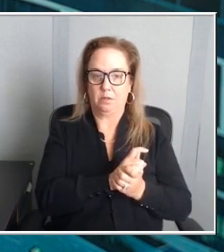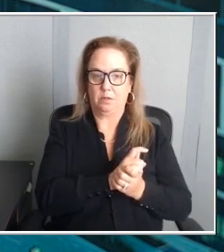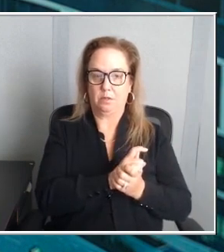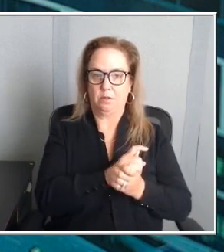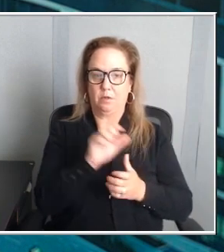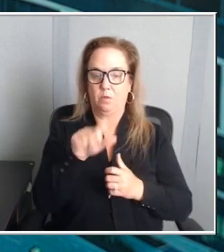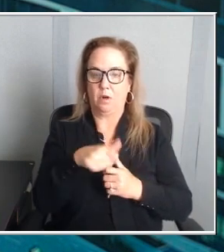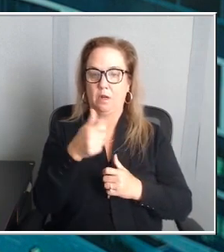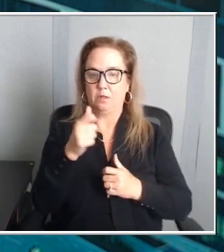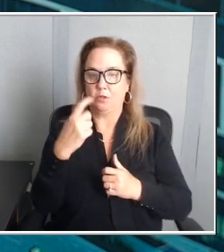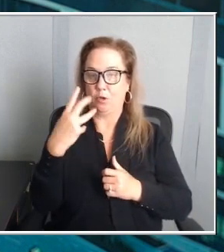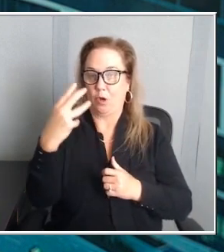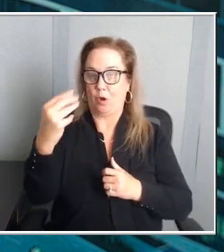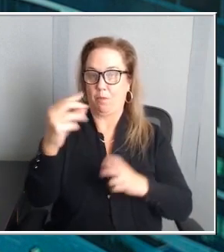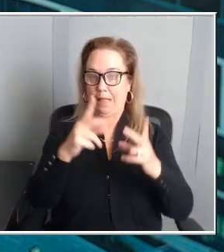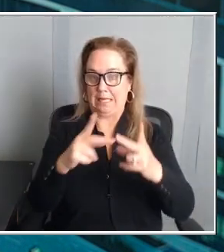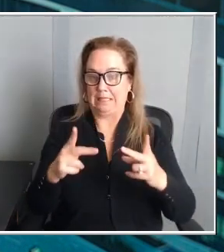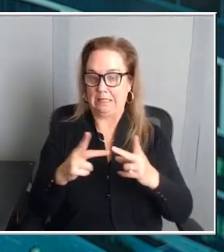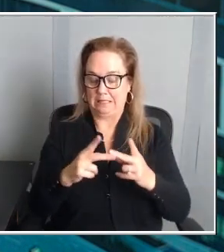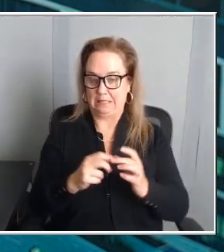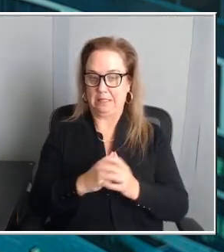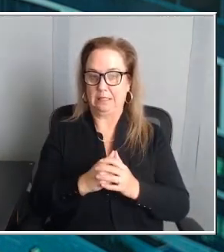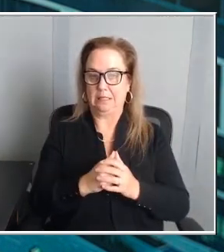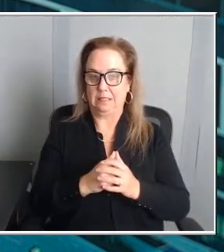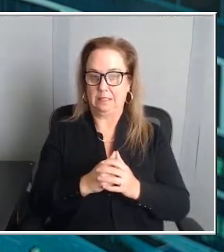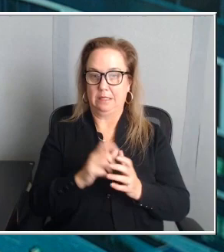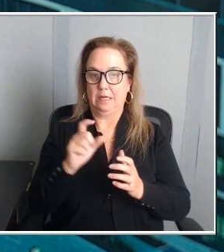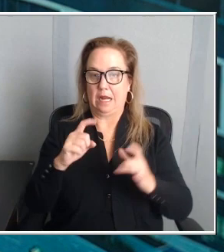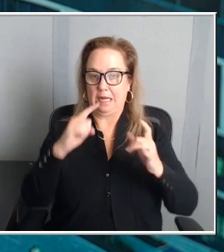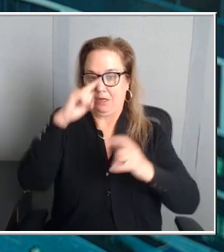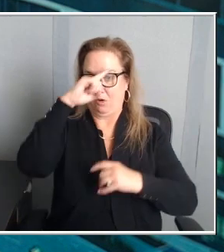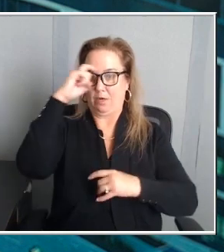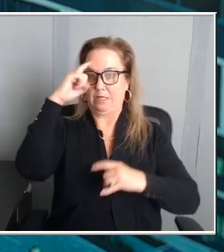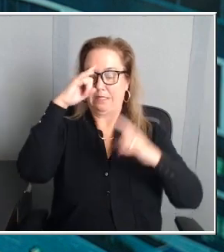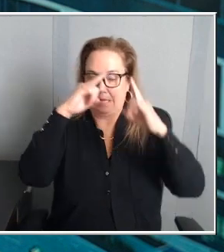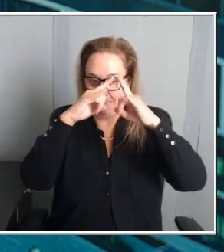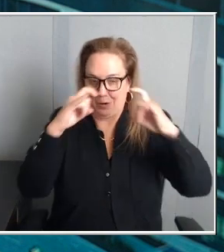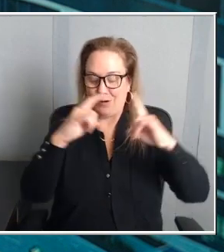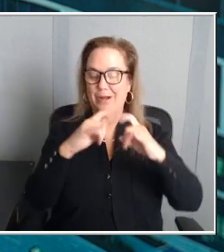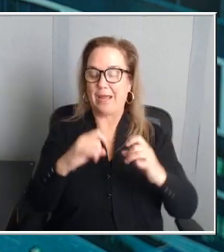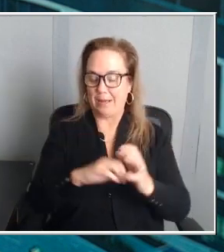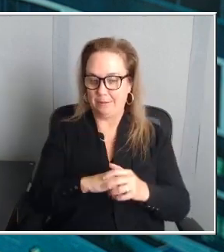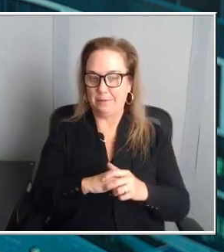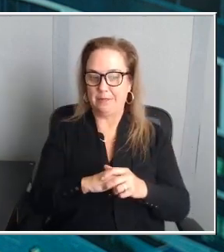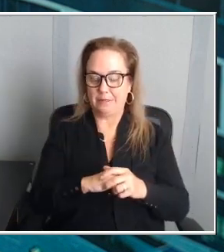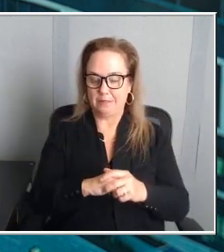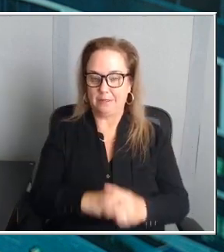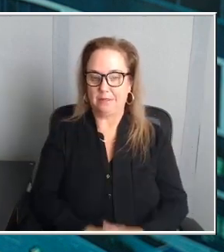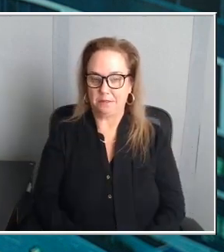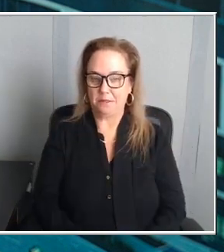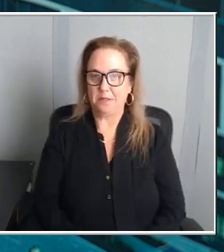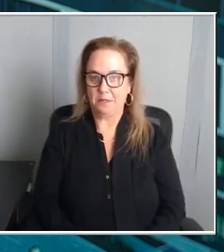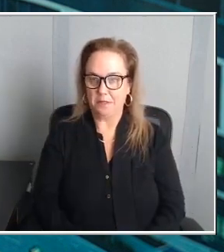go? I get to go to summer camp. Mm-hmm. And